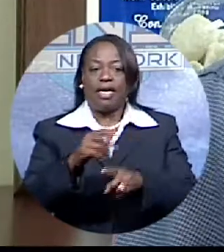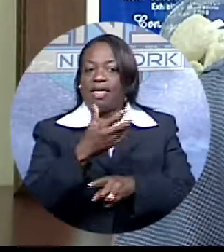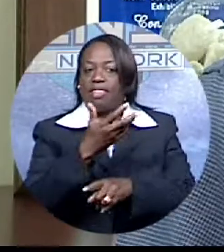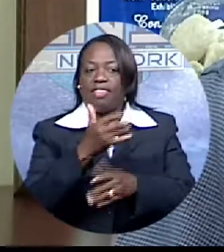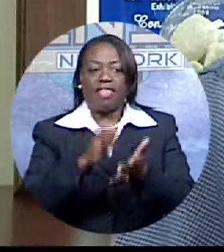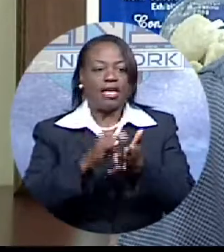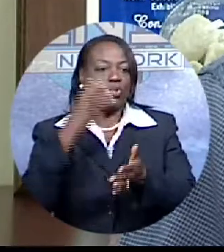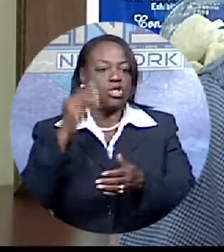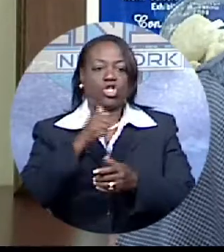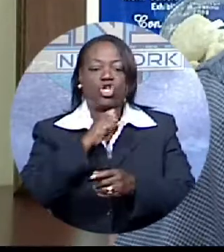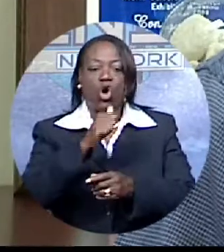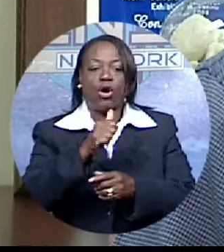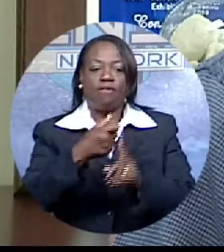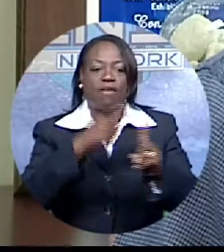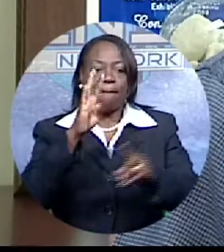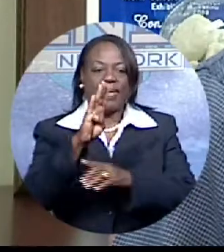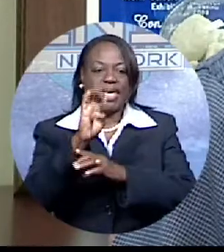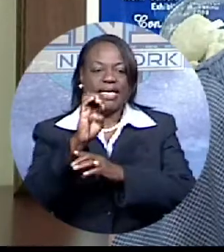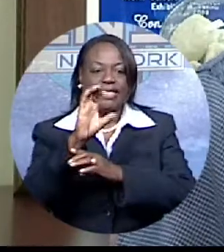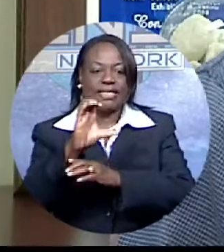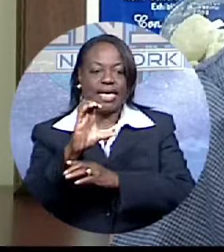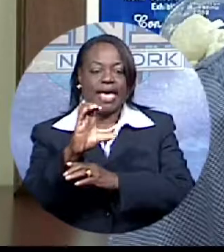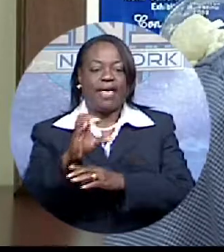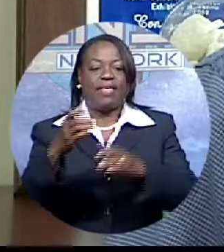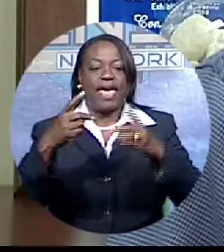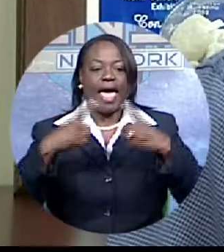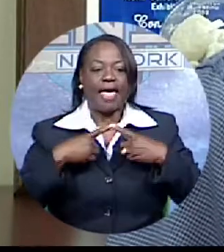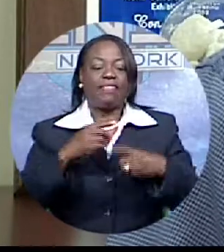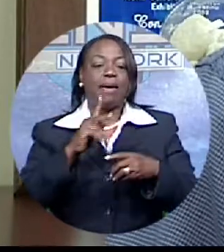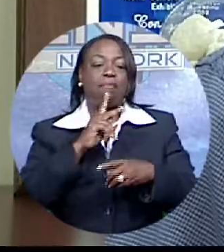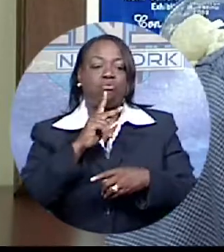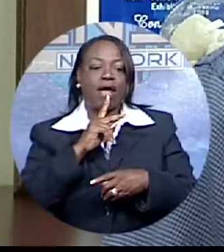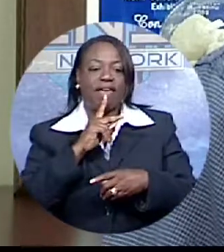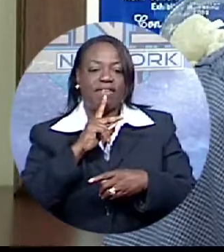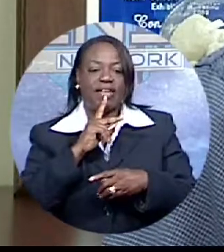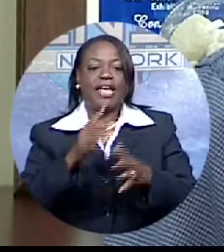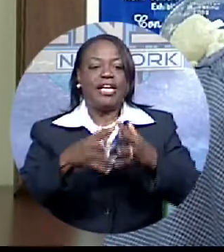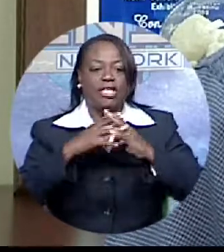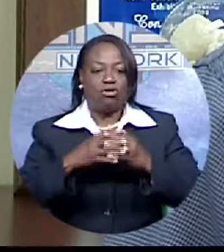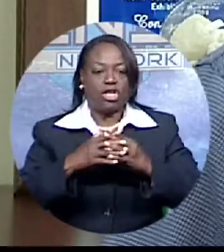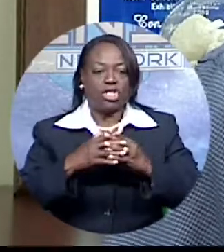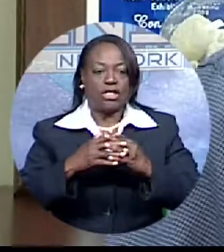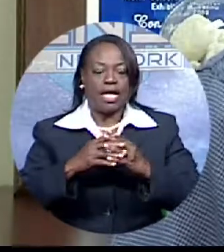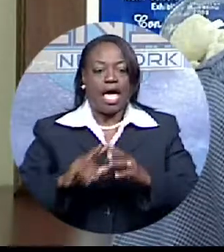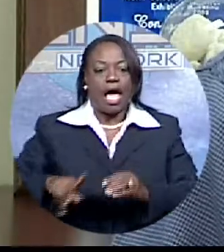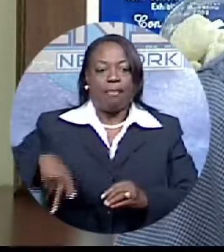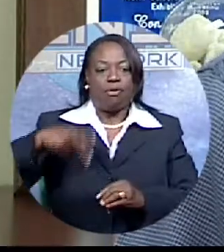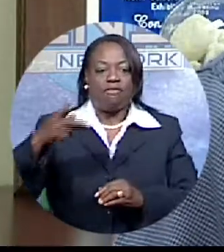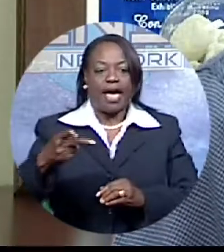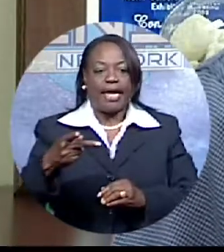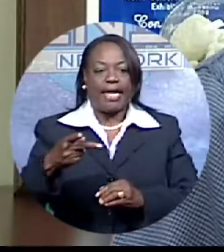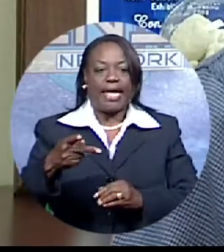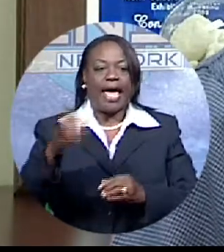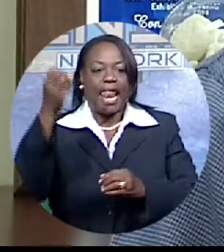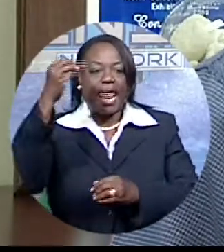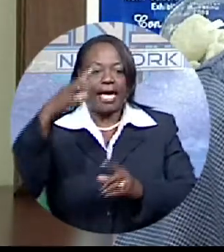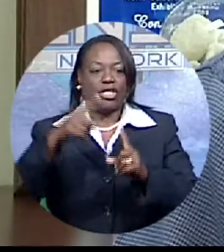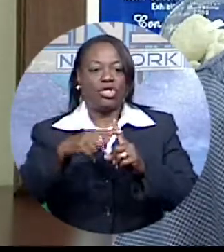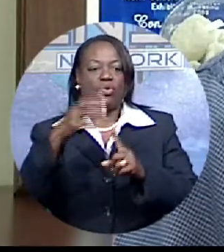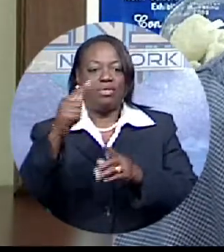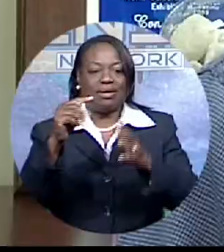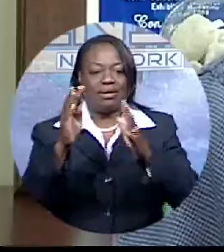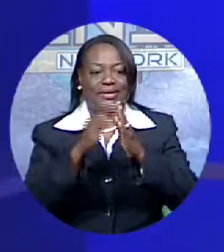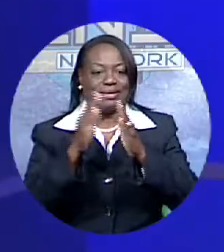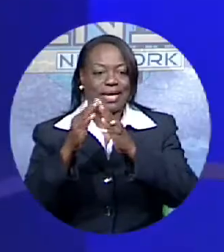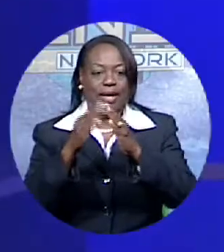There was a person who had their own private generators and providing electricity to these shanty